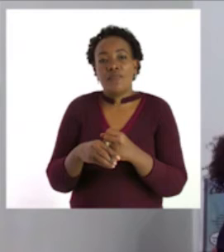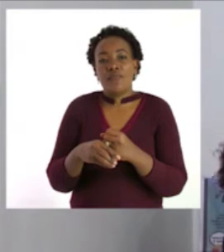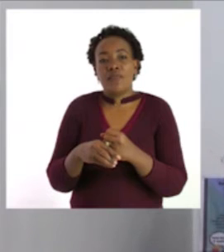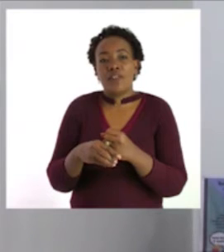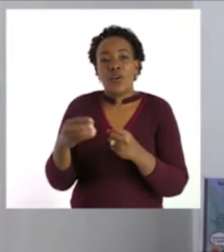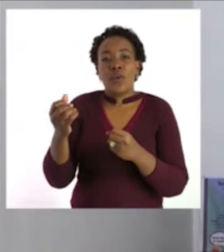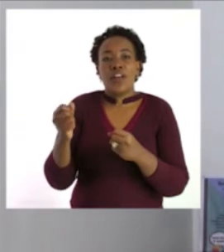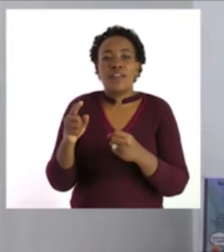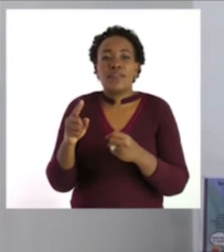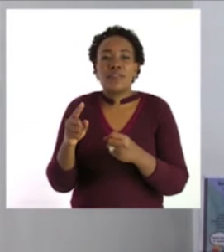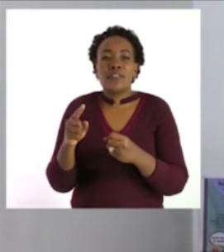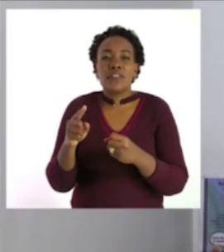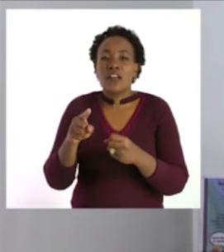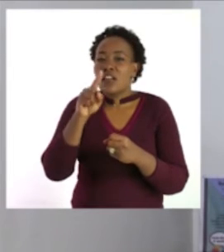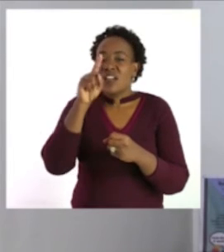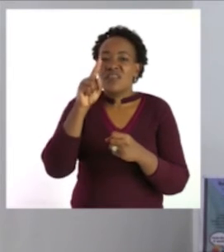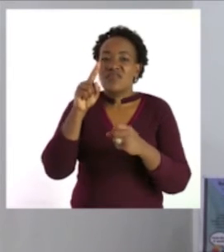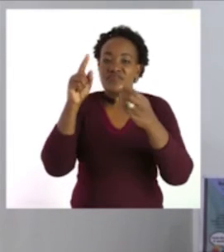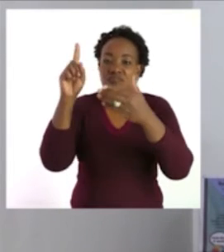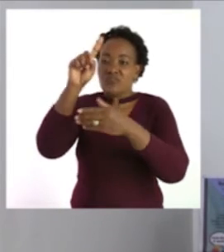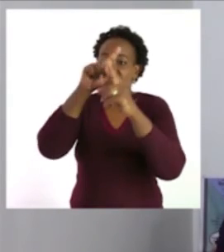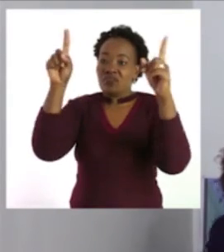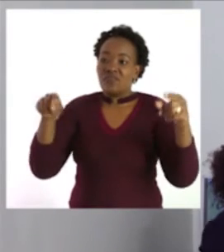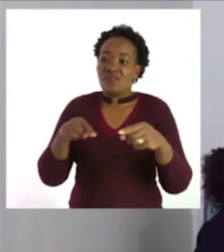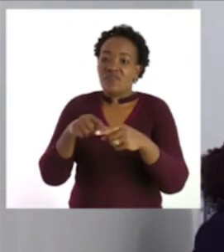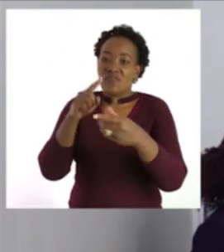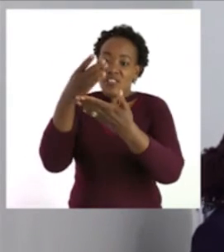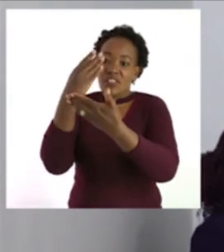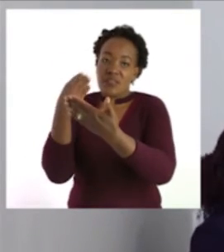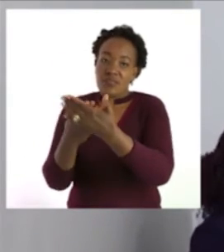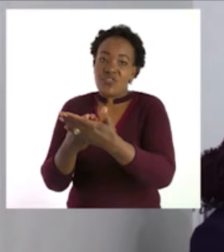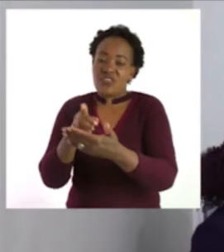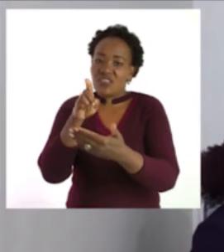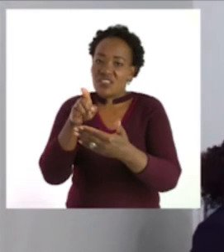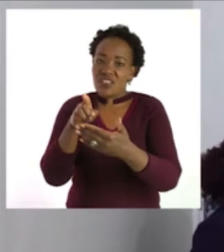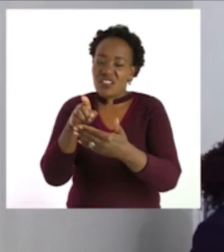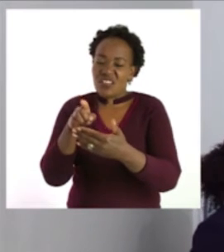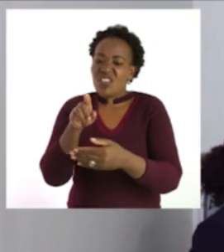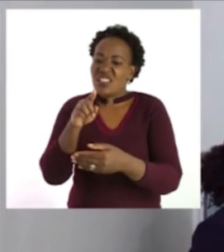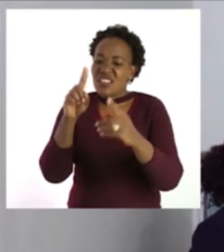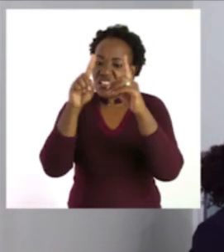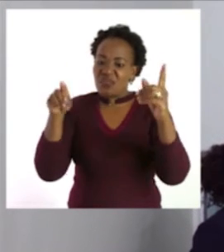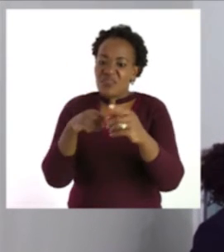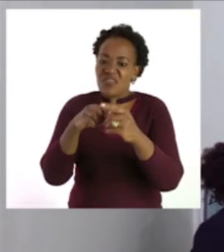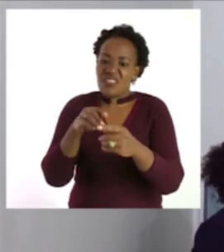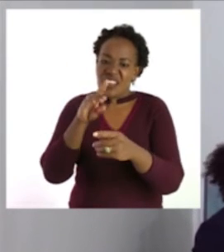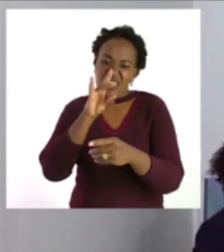have this. What is it? It's a